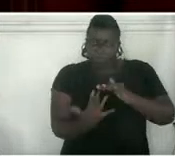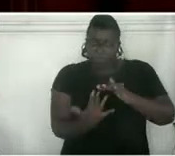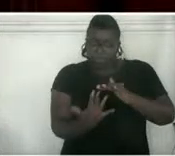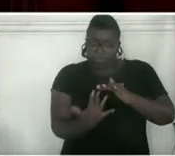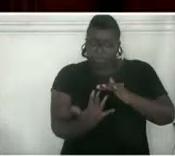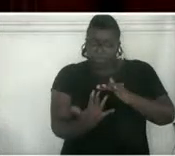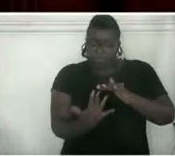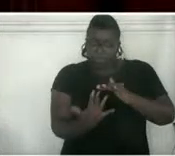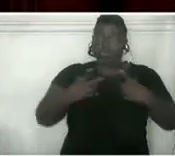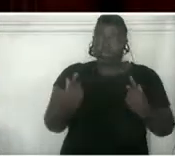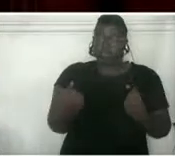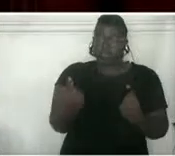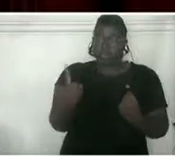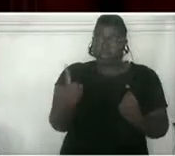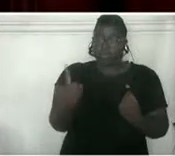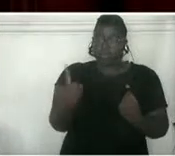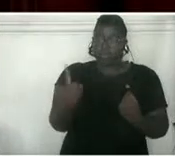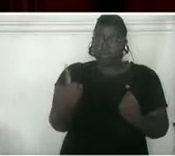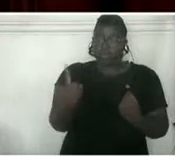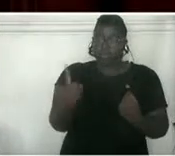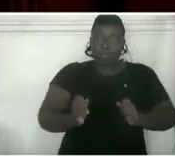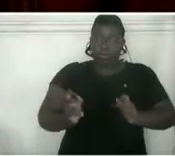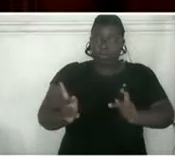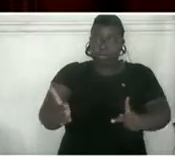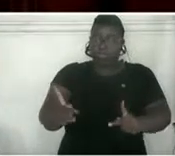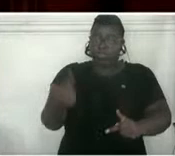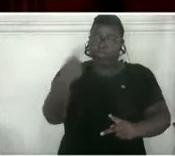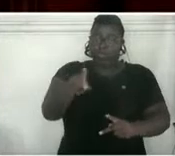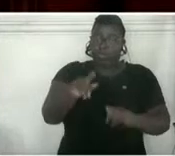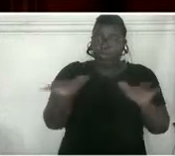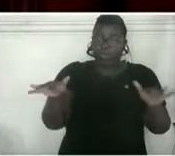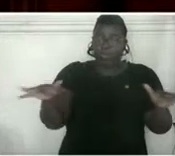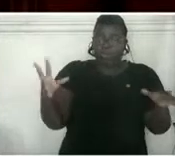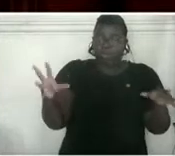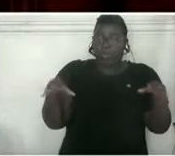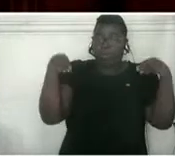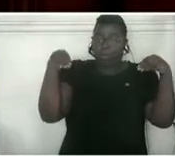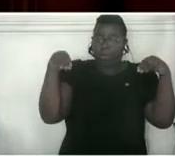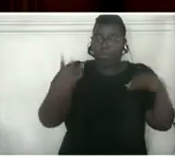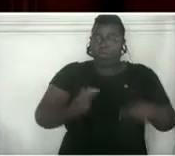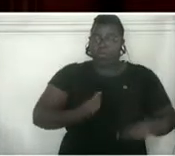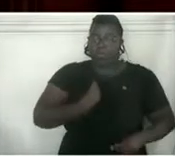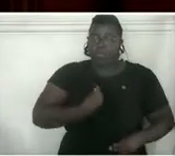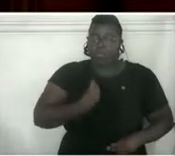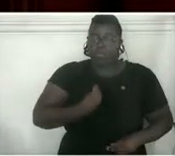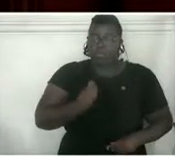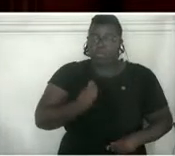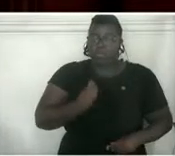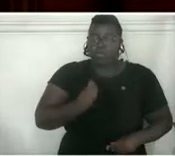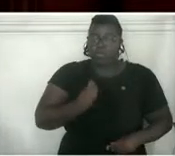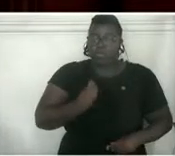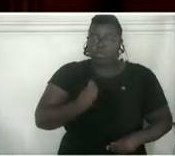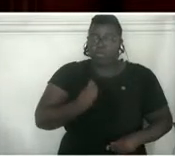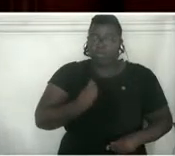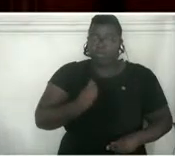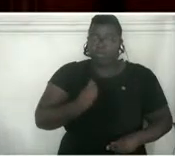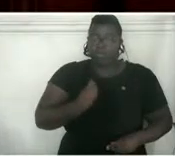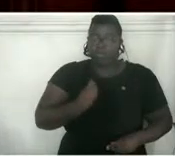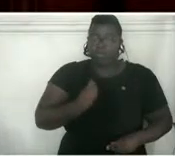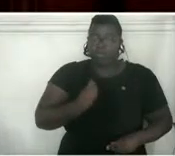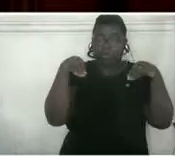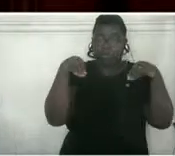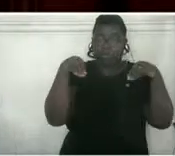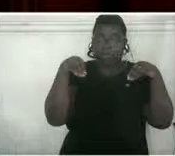to support 100,000 job opportunities for jobless youth people, including unemployed graduates.